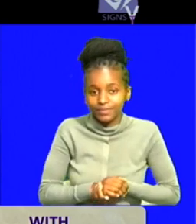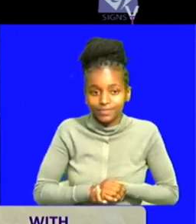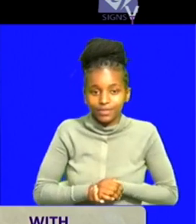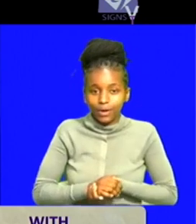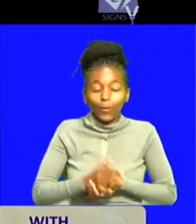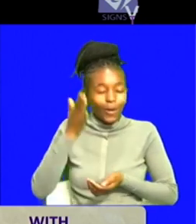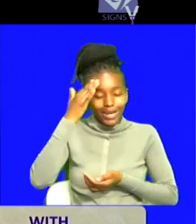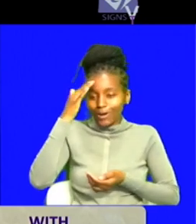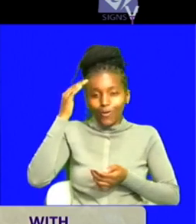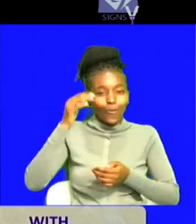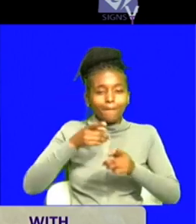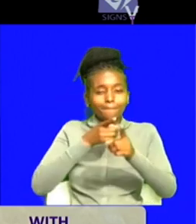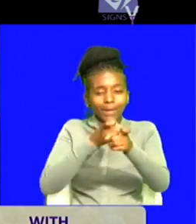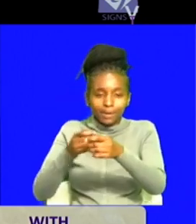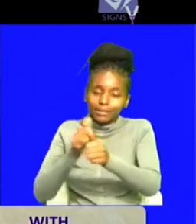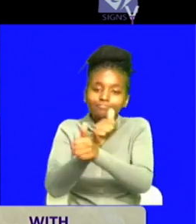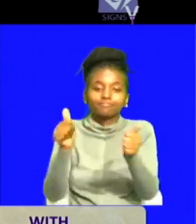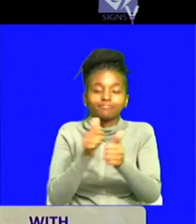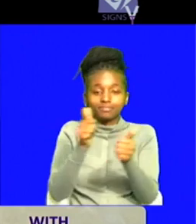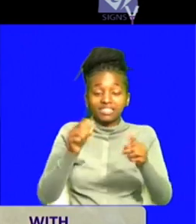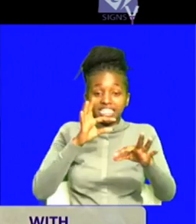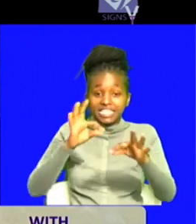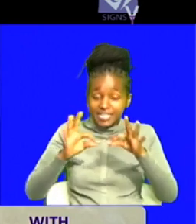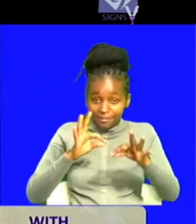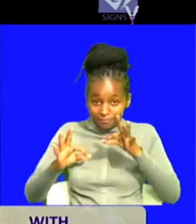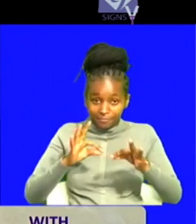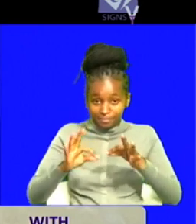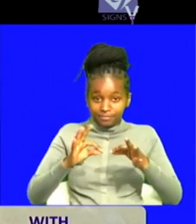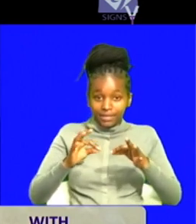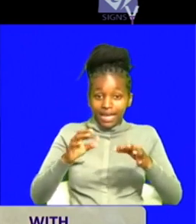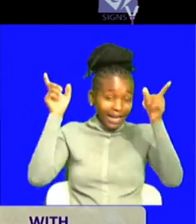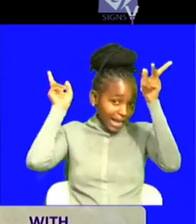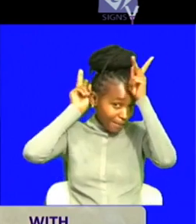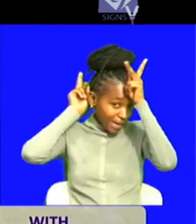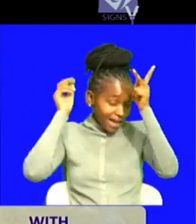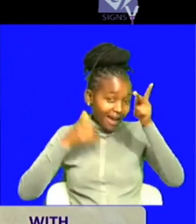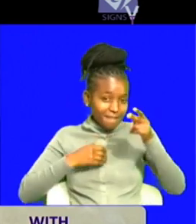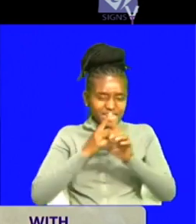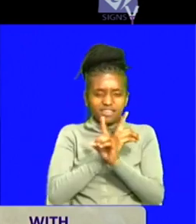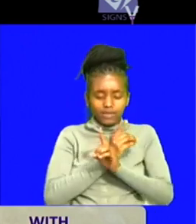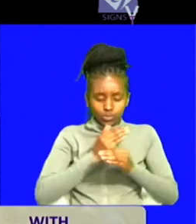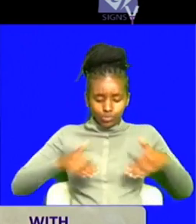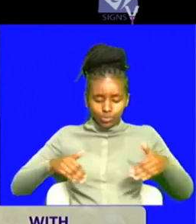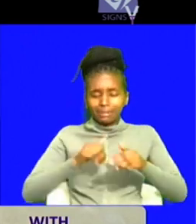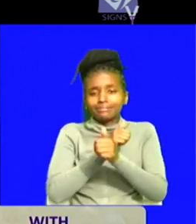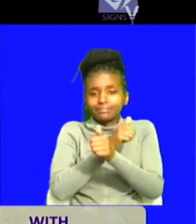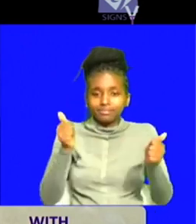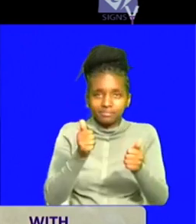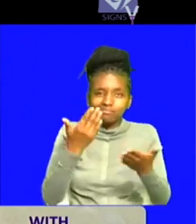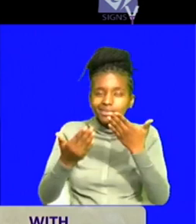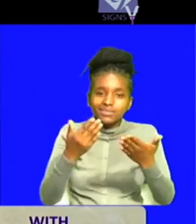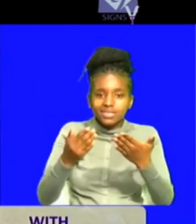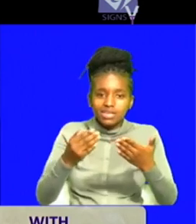they are possessive with the ball. Mm. So, waki build up defense yao fiti, kama tuseme, waki